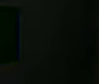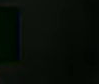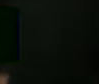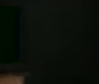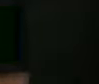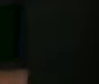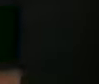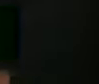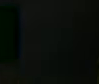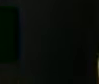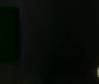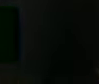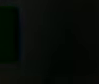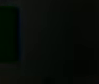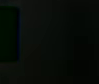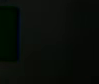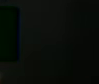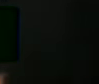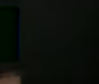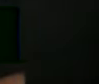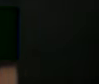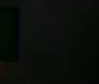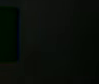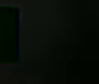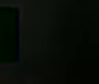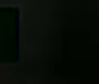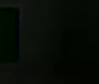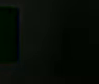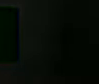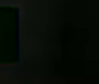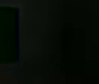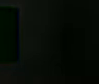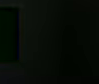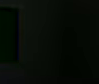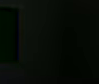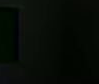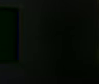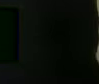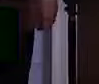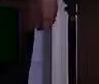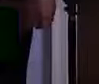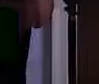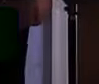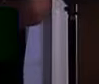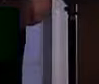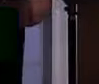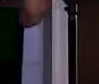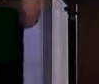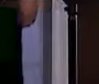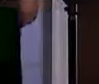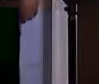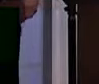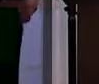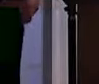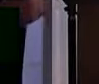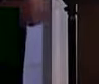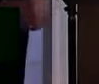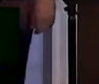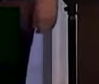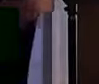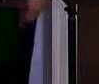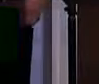it. Aw, I love you too, Joseph. But Gabby, this is I didn't think you'd come. Can you forgive me for being such a